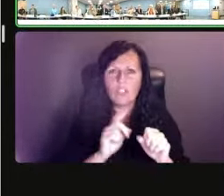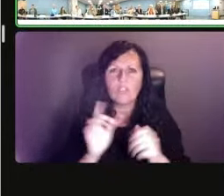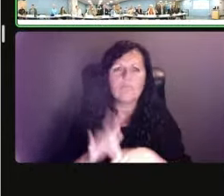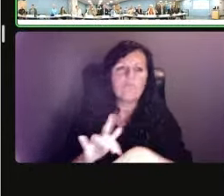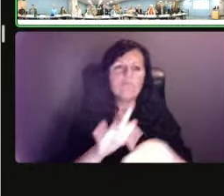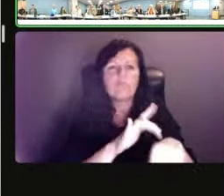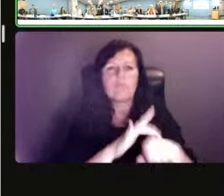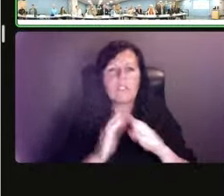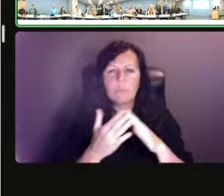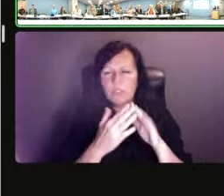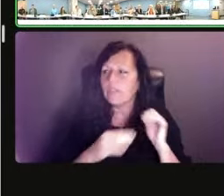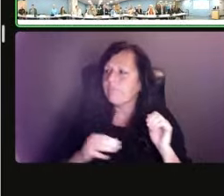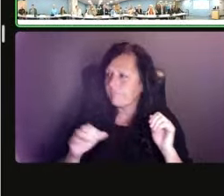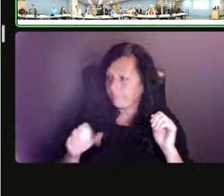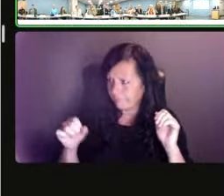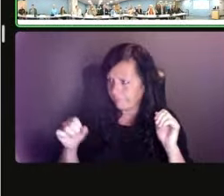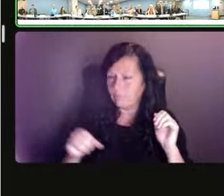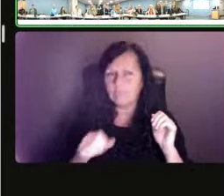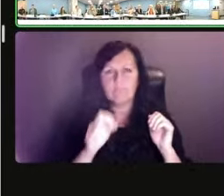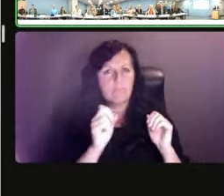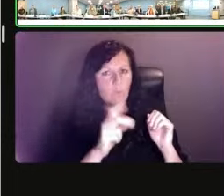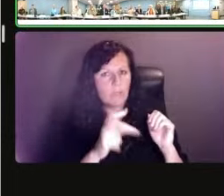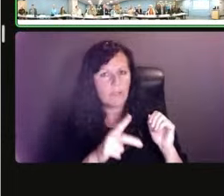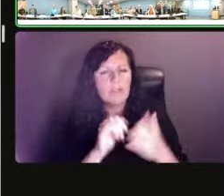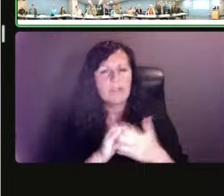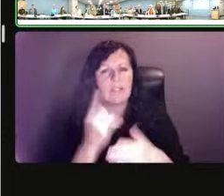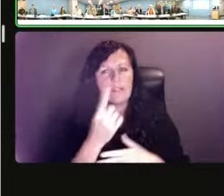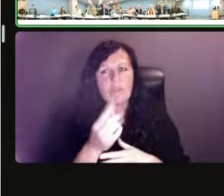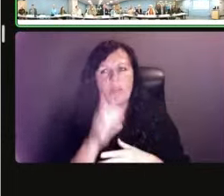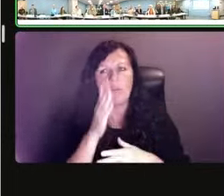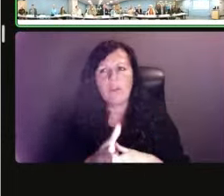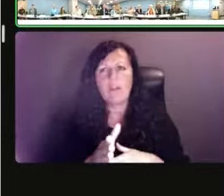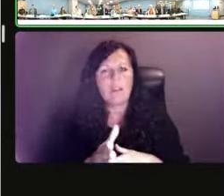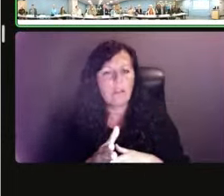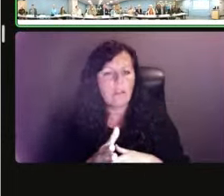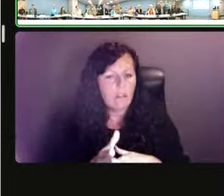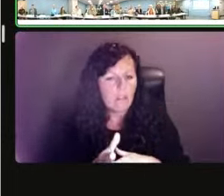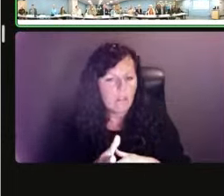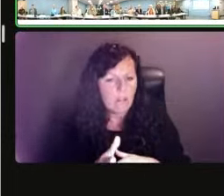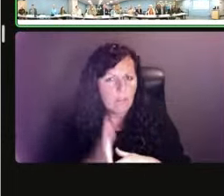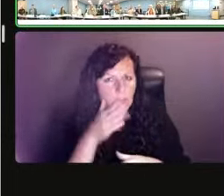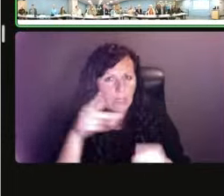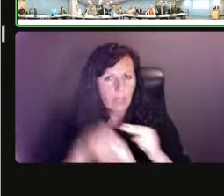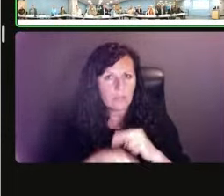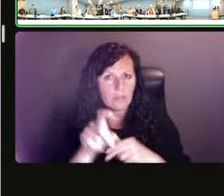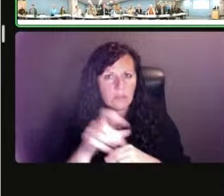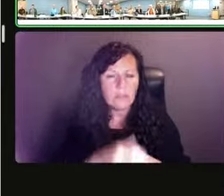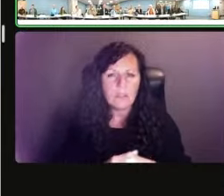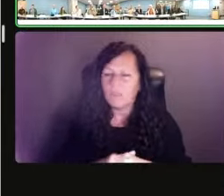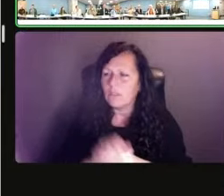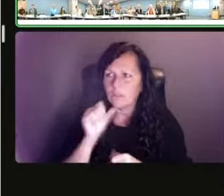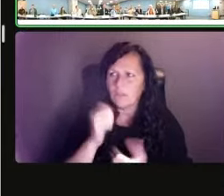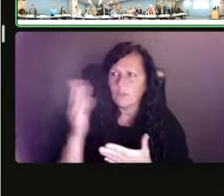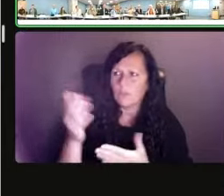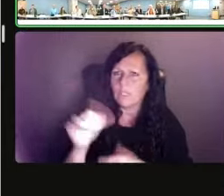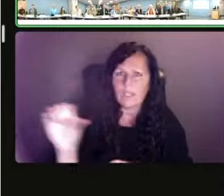We do. Okay, is that on, is that something that's gonna be cut? We're not proposing any, our current scenario, and I'm looking